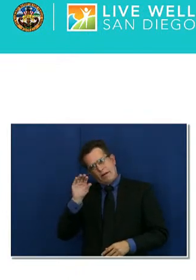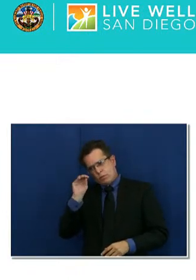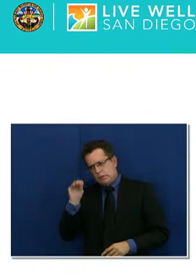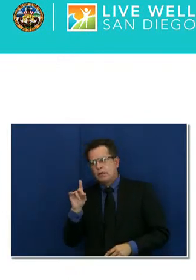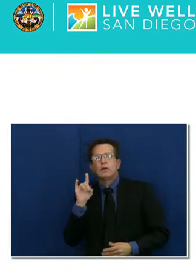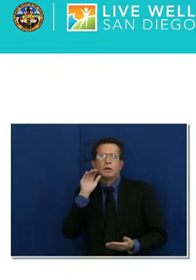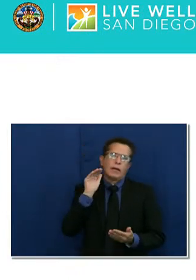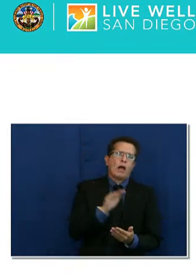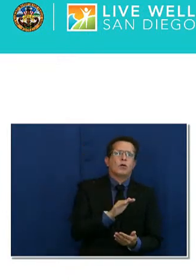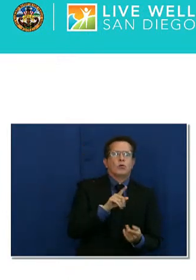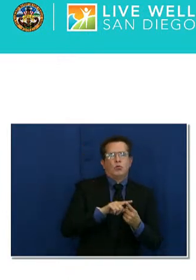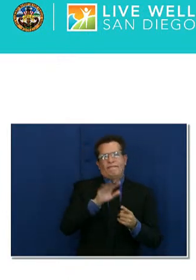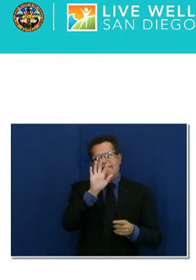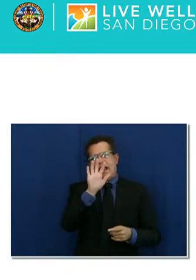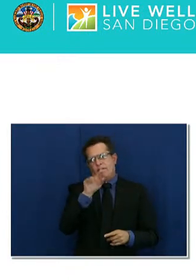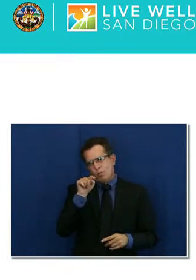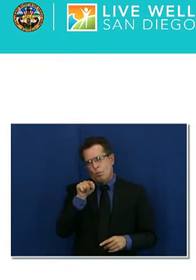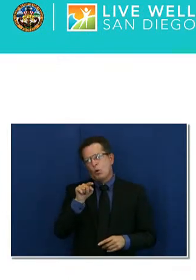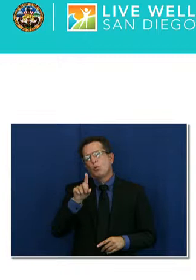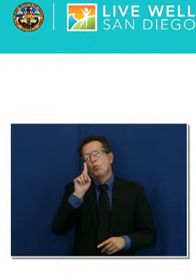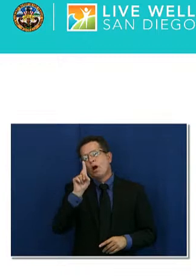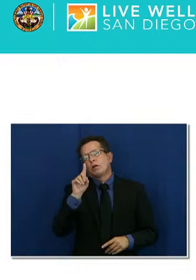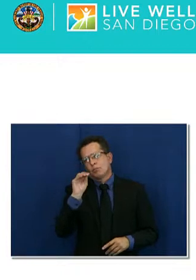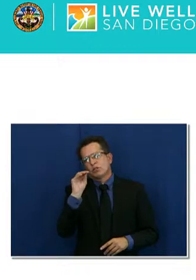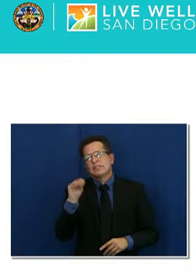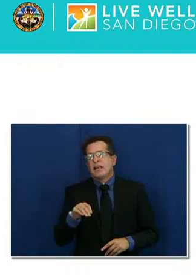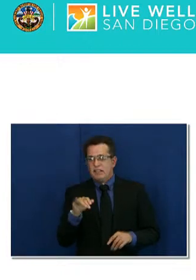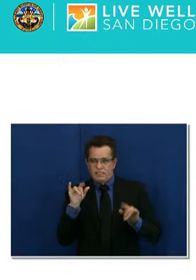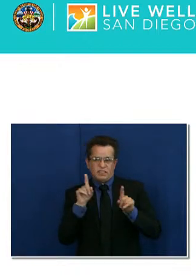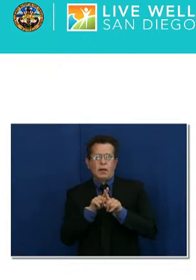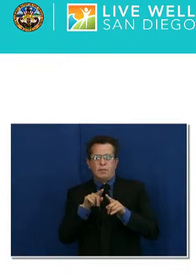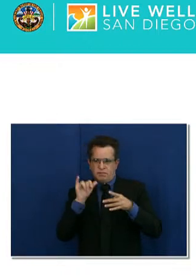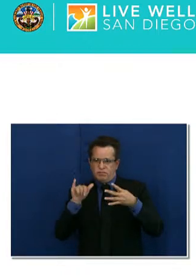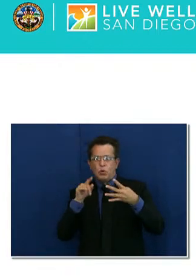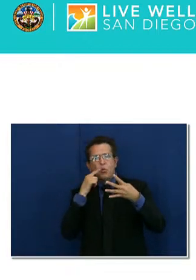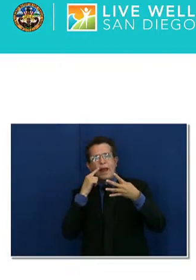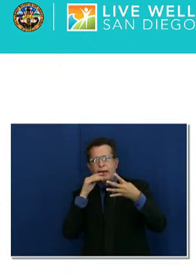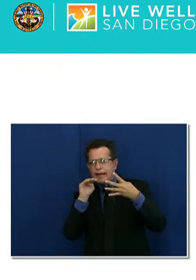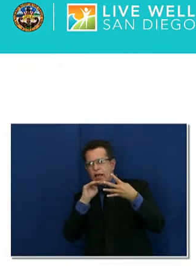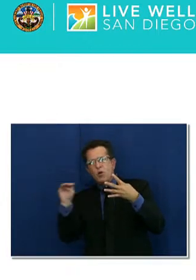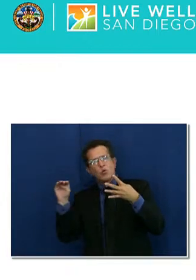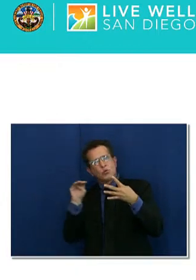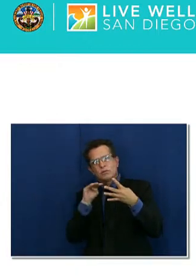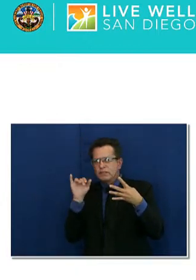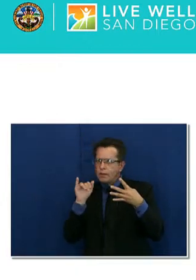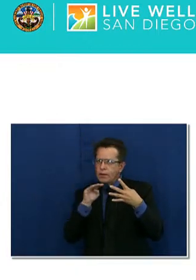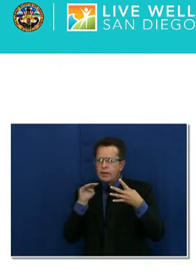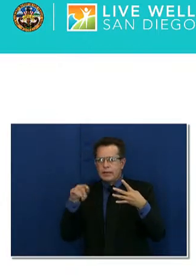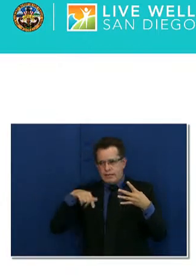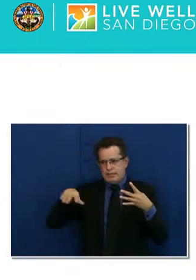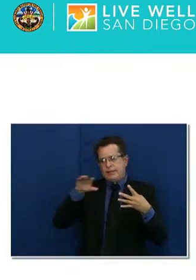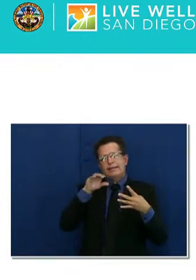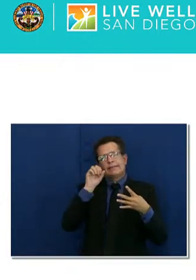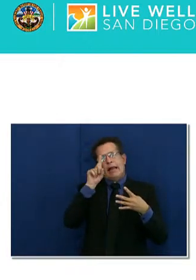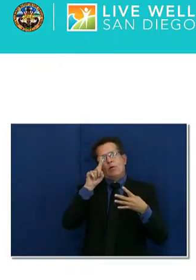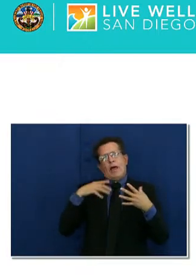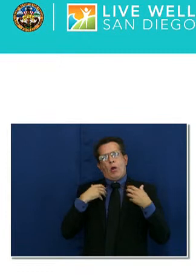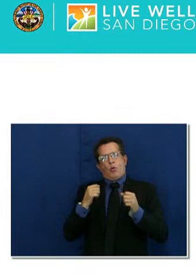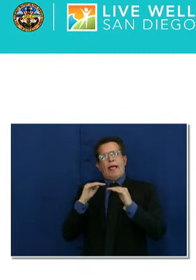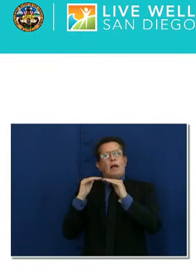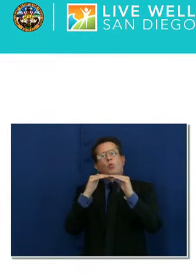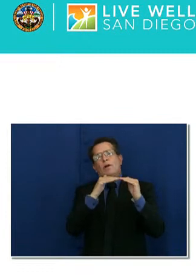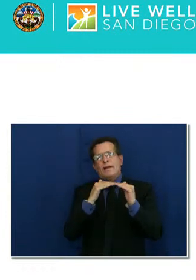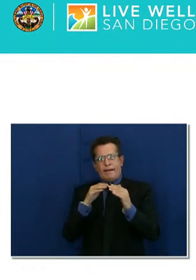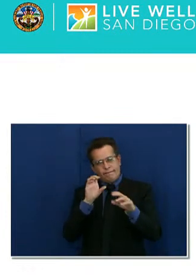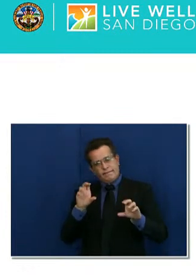to 5.1%, also in the red tier. The San Diego County Health Equity Investment Plan has